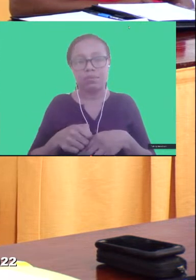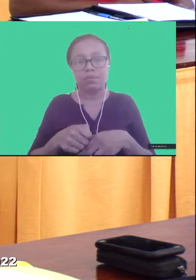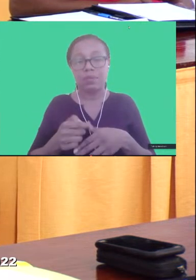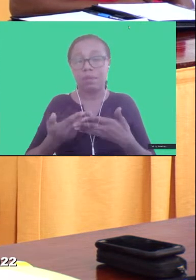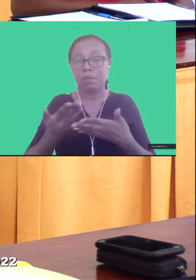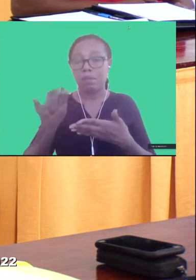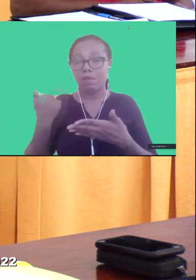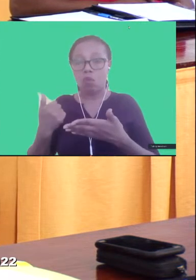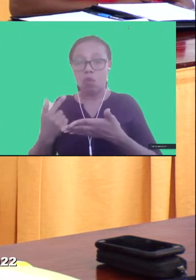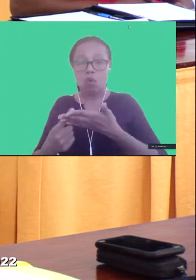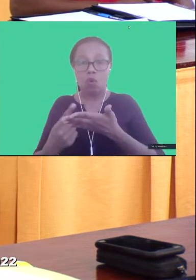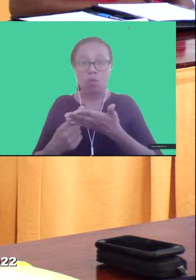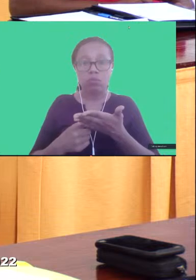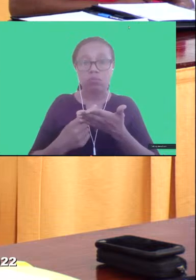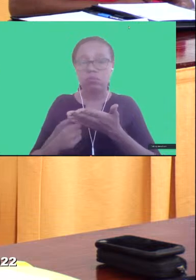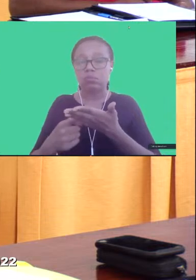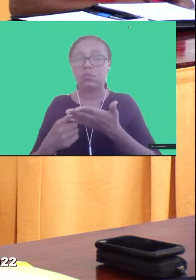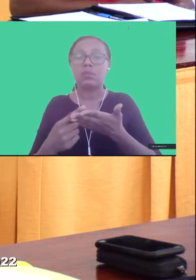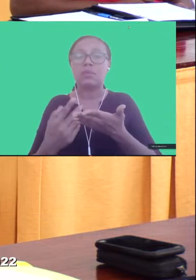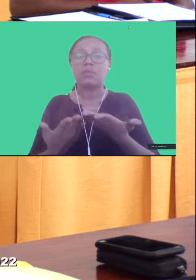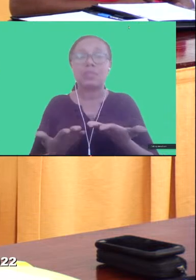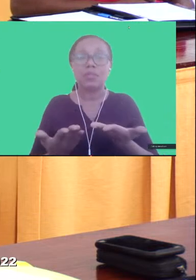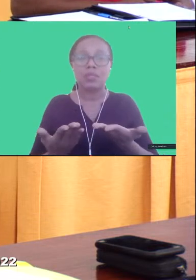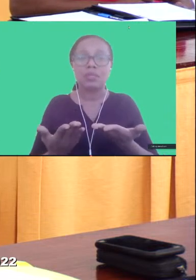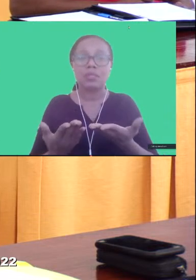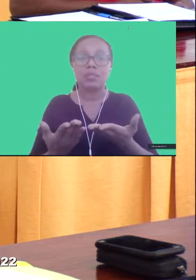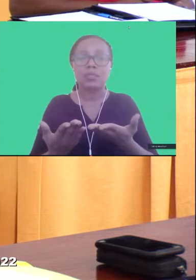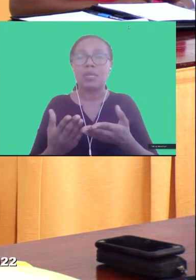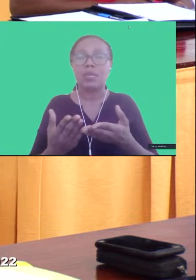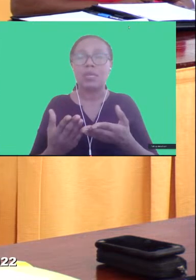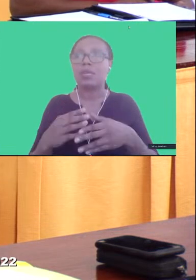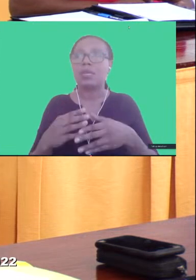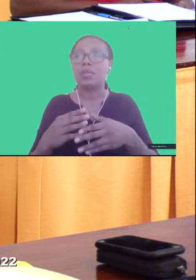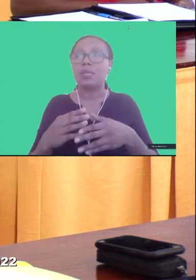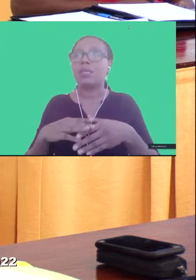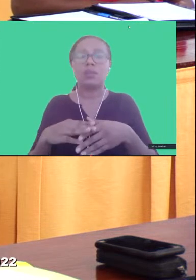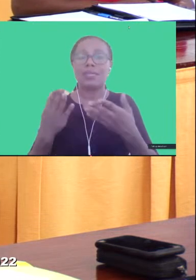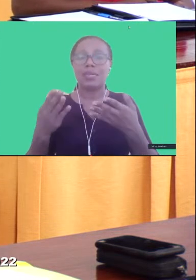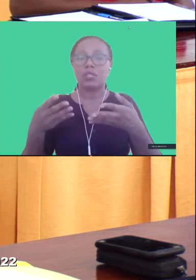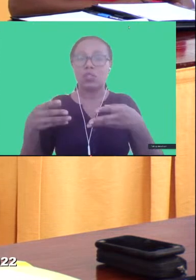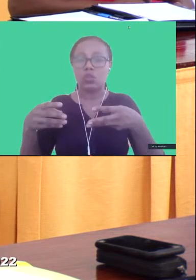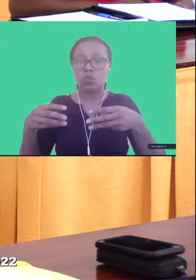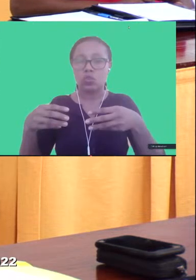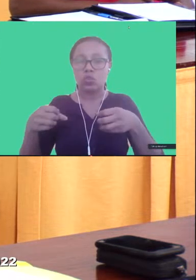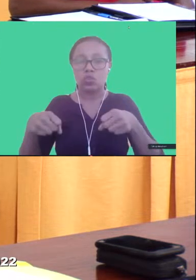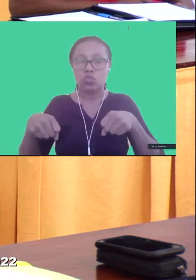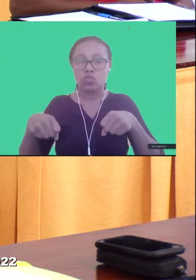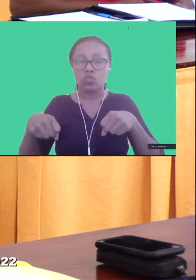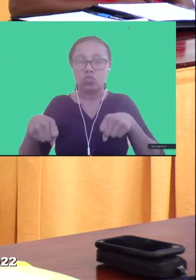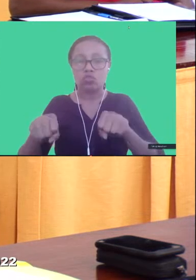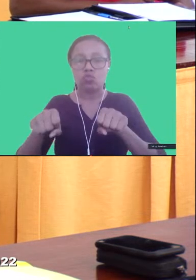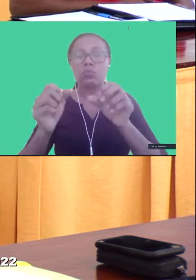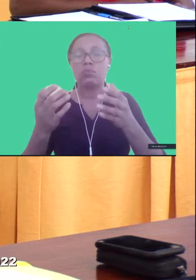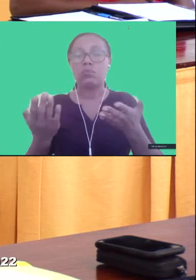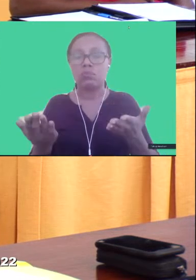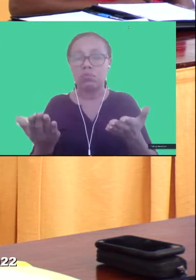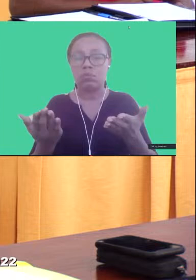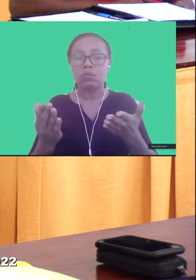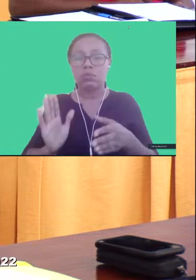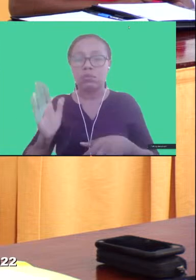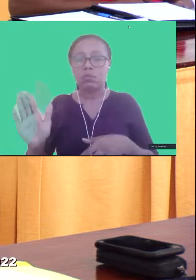along the streets of Barbados of zones for vendors to be able to